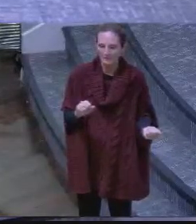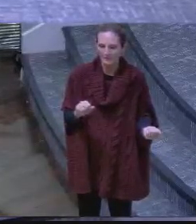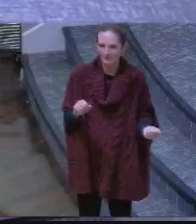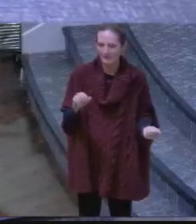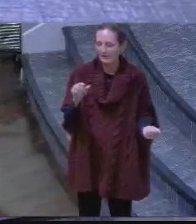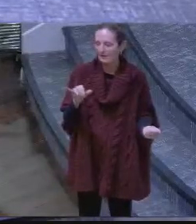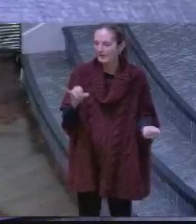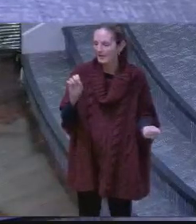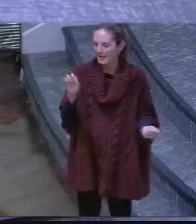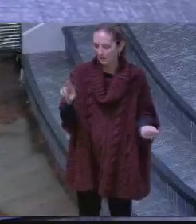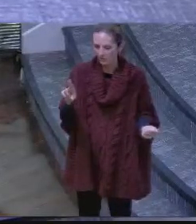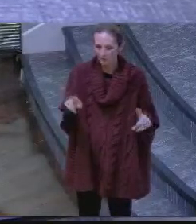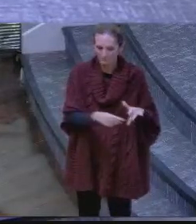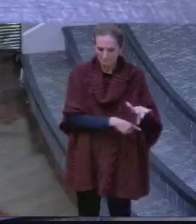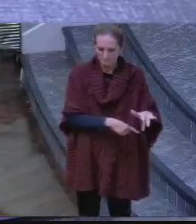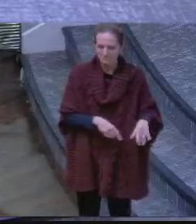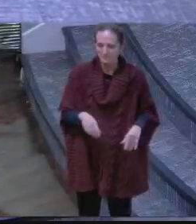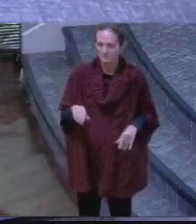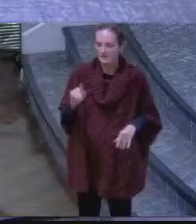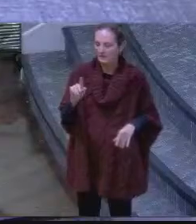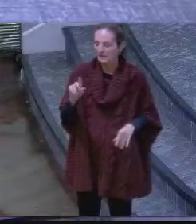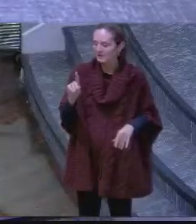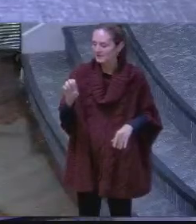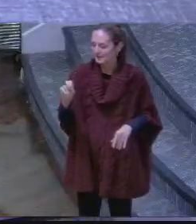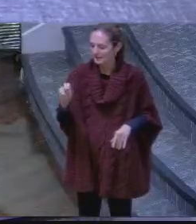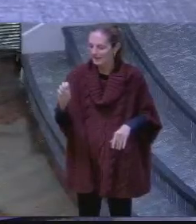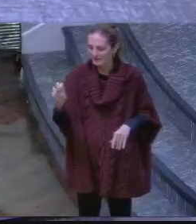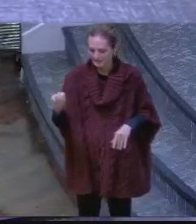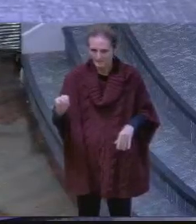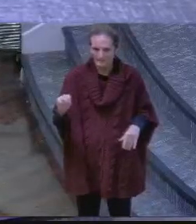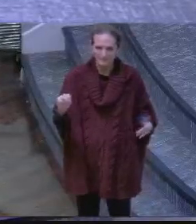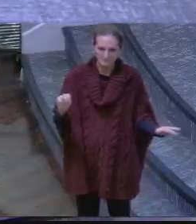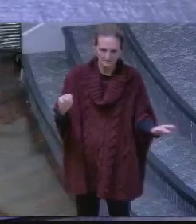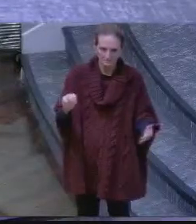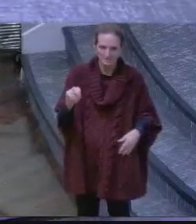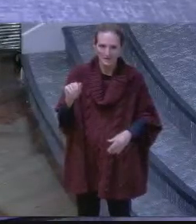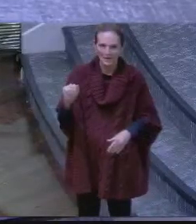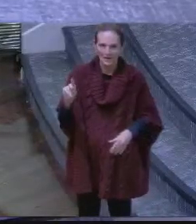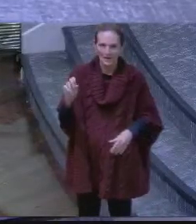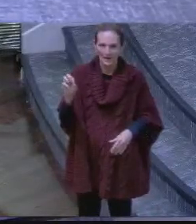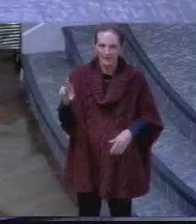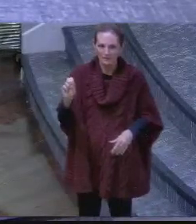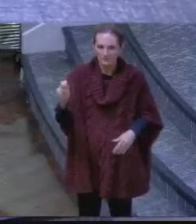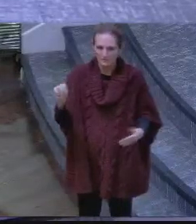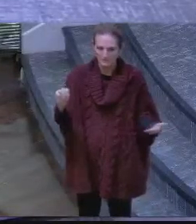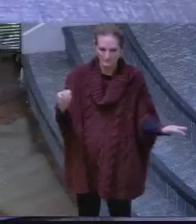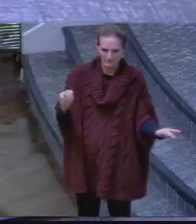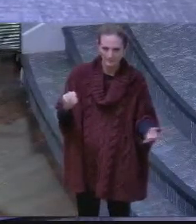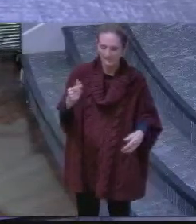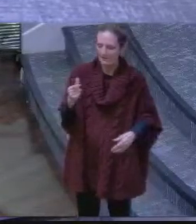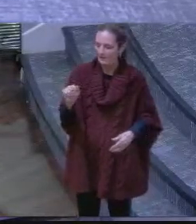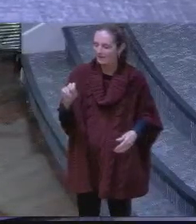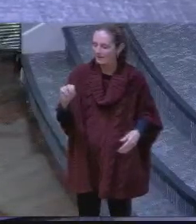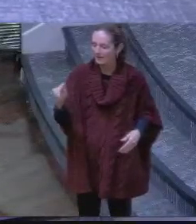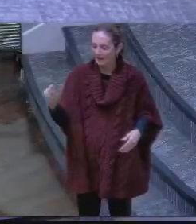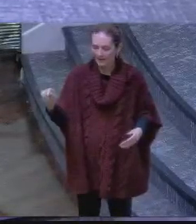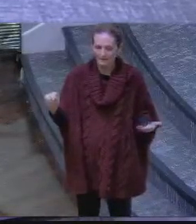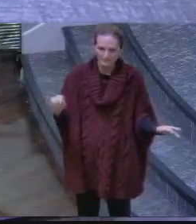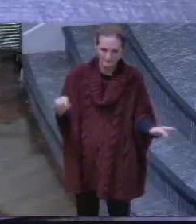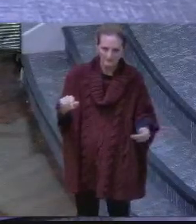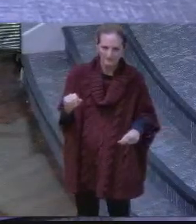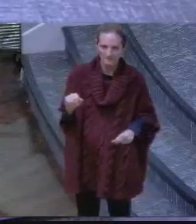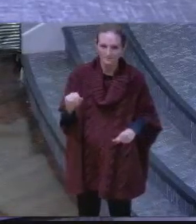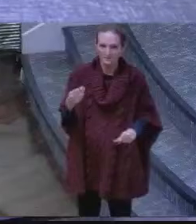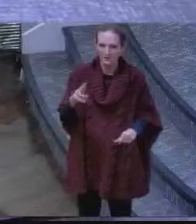Yeager. Mr. Tim Denson. Here. Dr. Mumby Anderson. Here. Dr. Lakeisha Gant. Here. Ms.